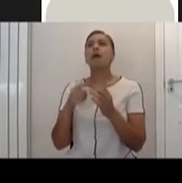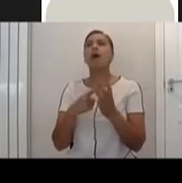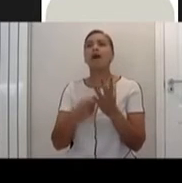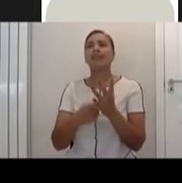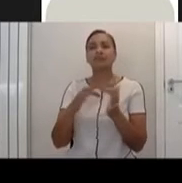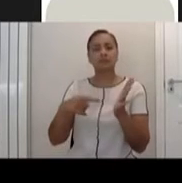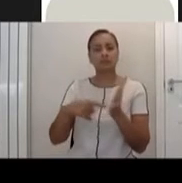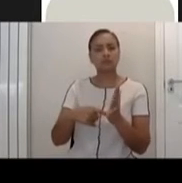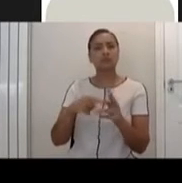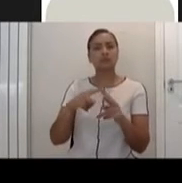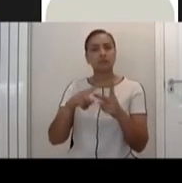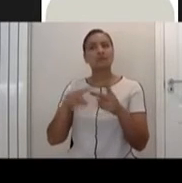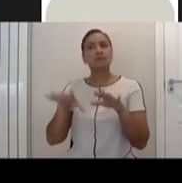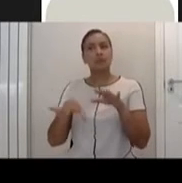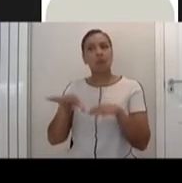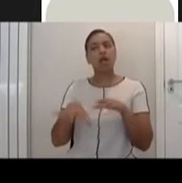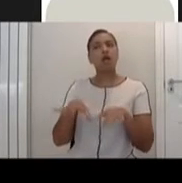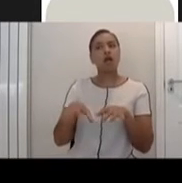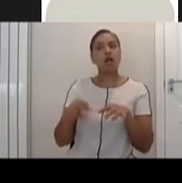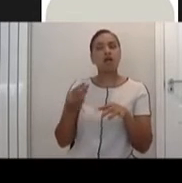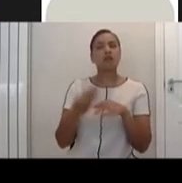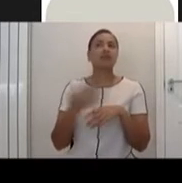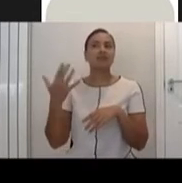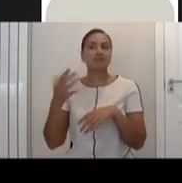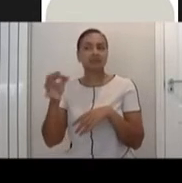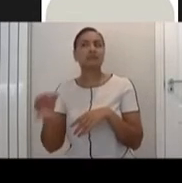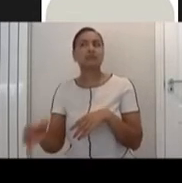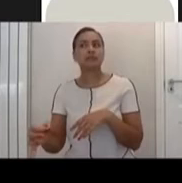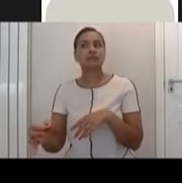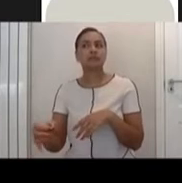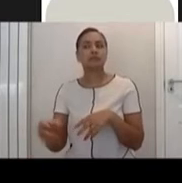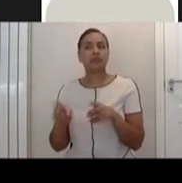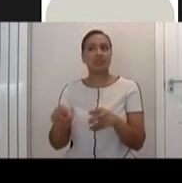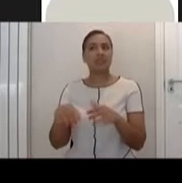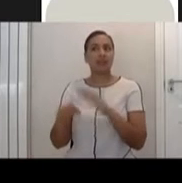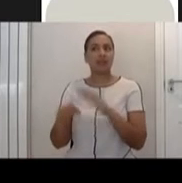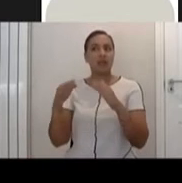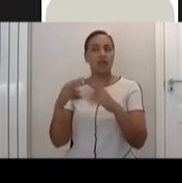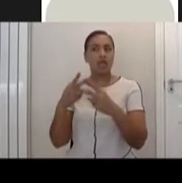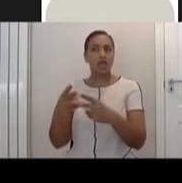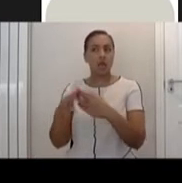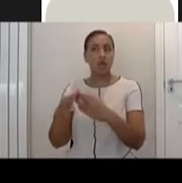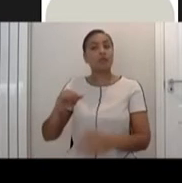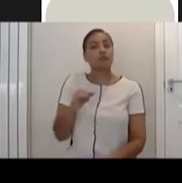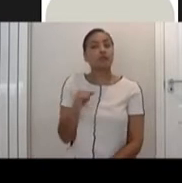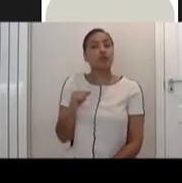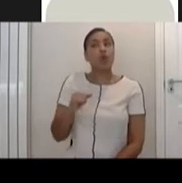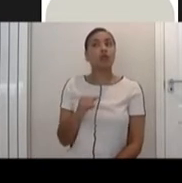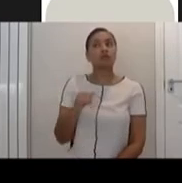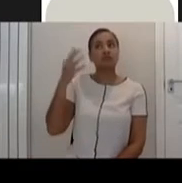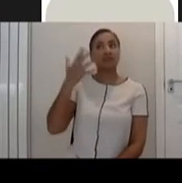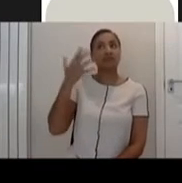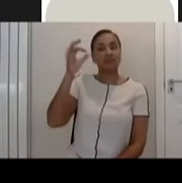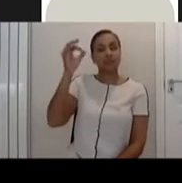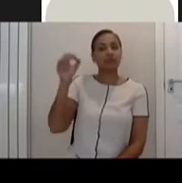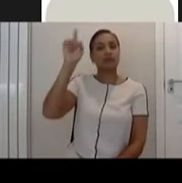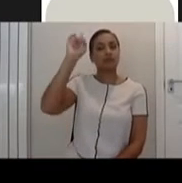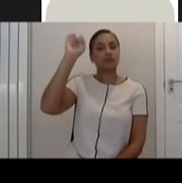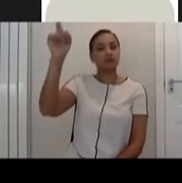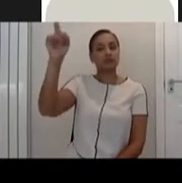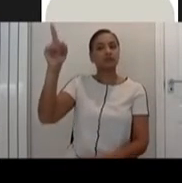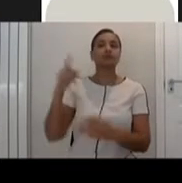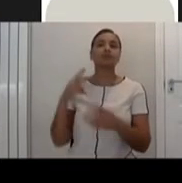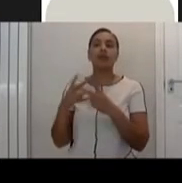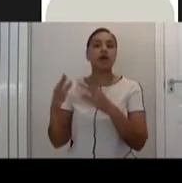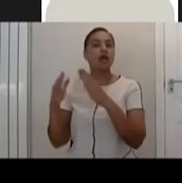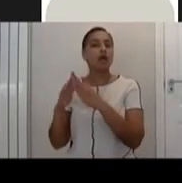they have very similar figures. In terms of other countries, Scotland had 50% of their deaths in care homes as well. So it's